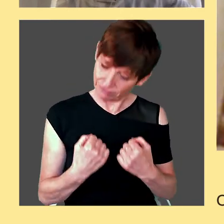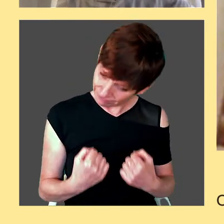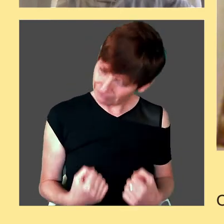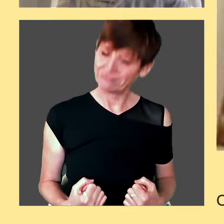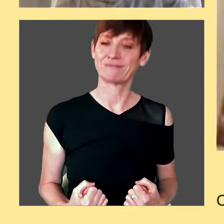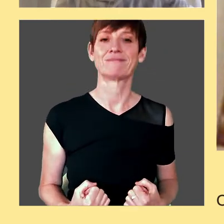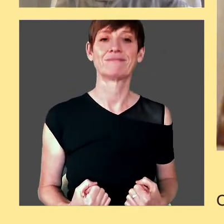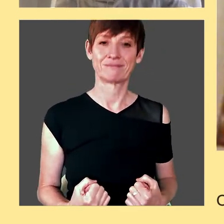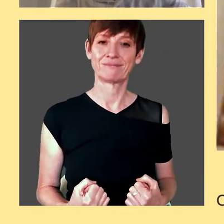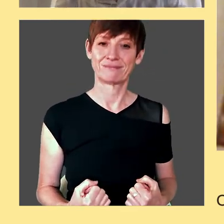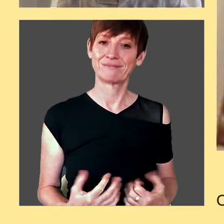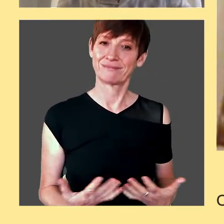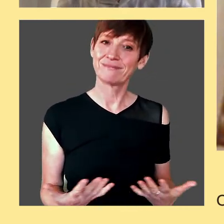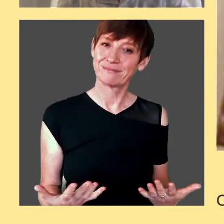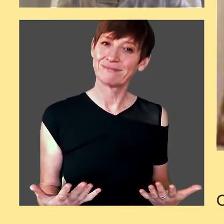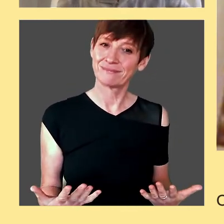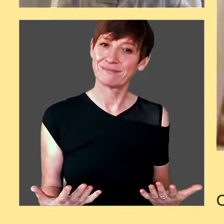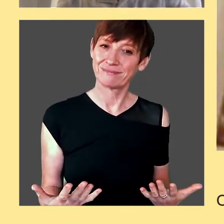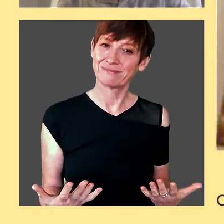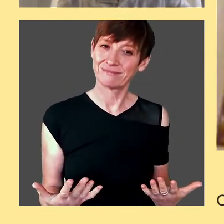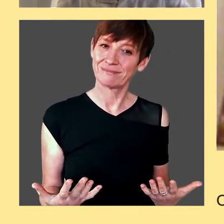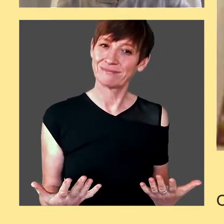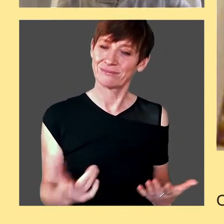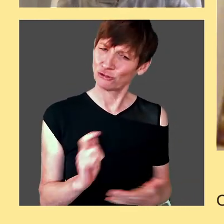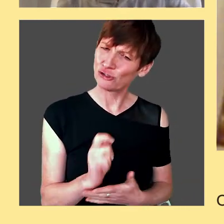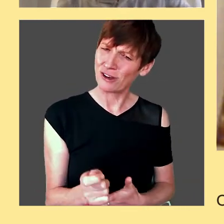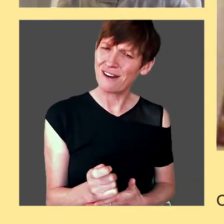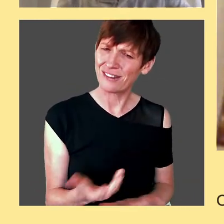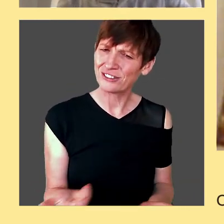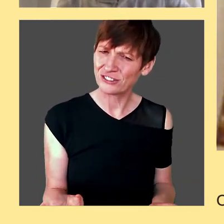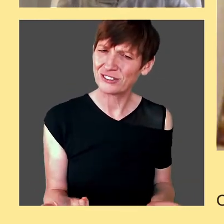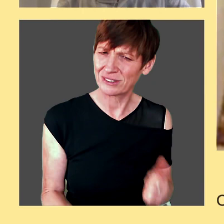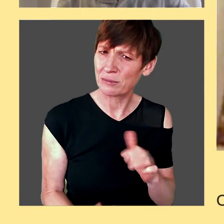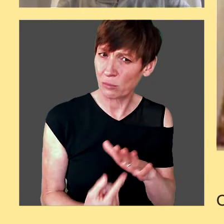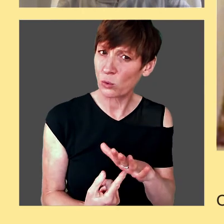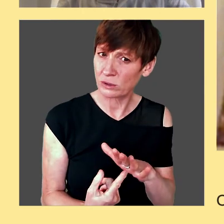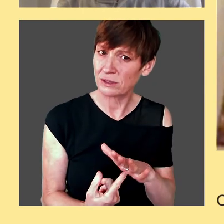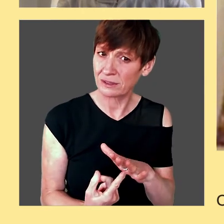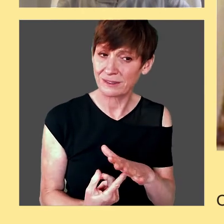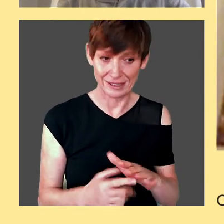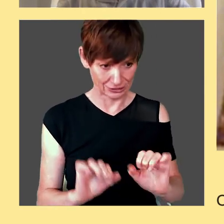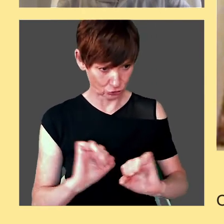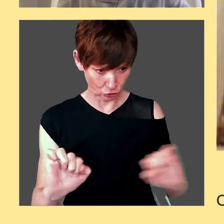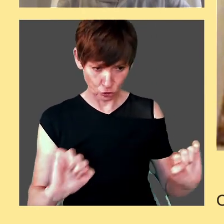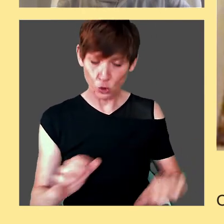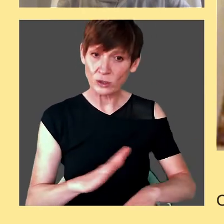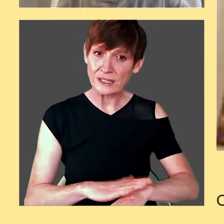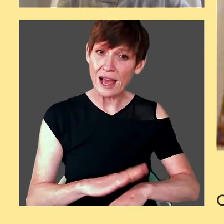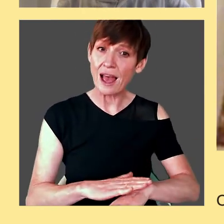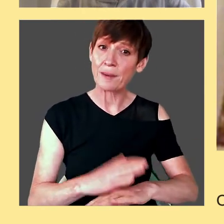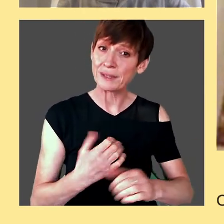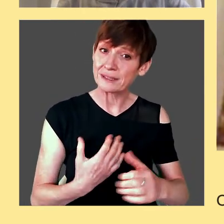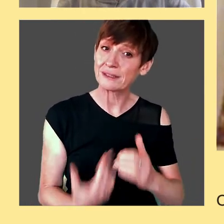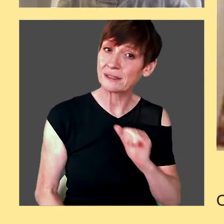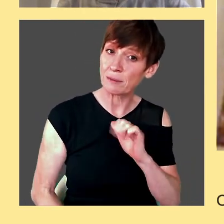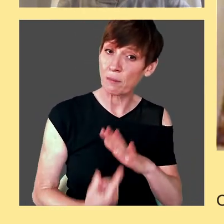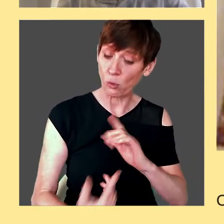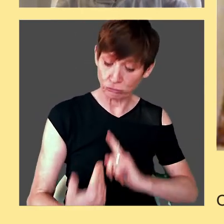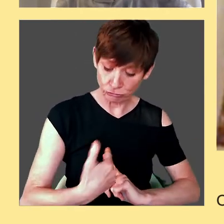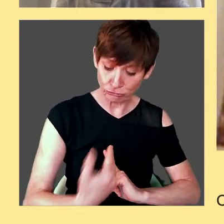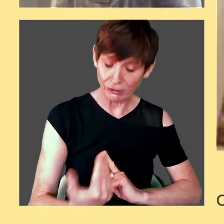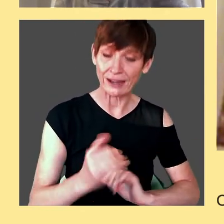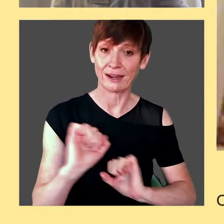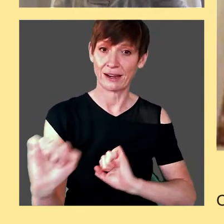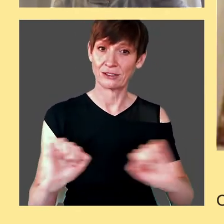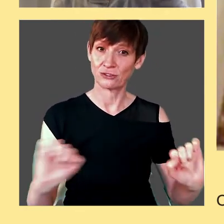We have to start not doing things for free, you know. This is our time, this is our value, this is our, you know,